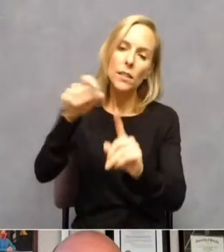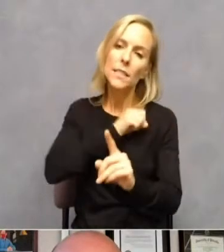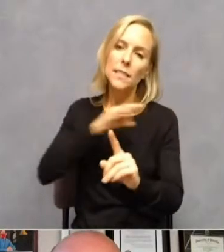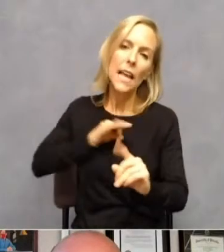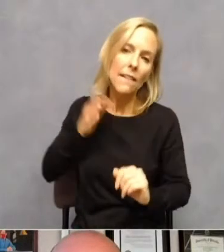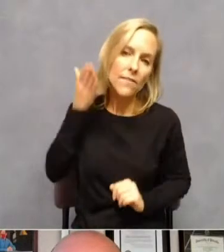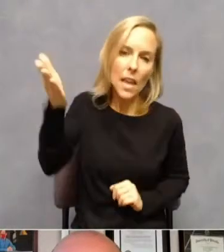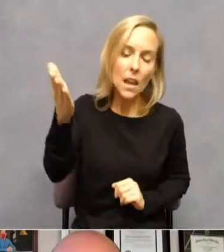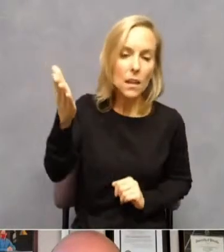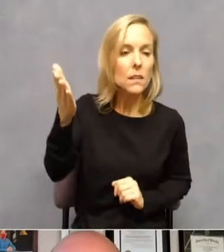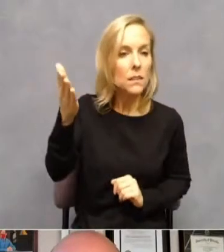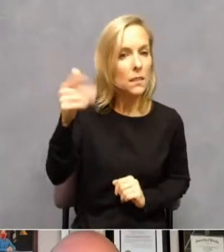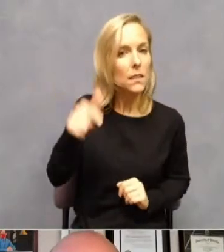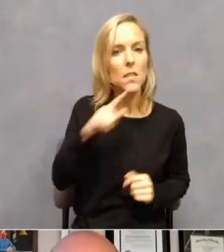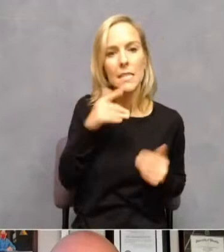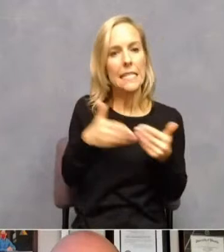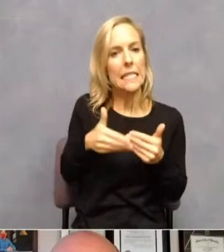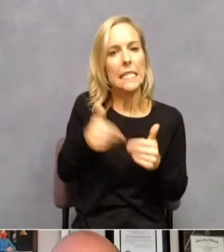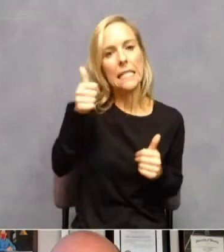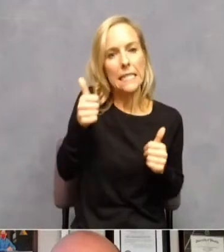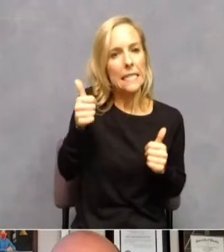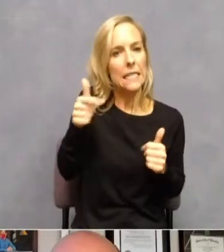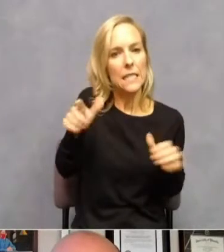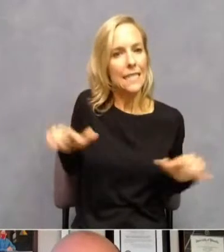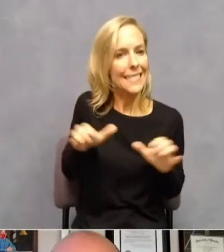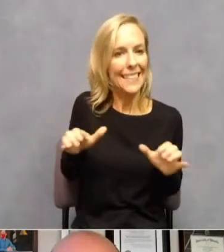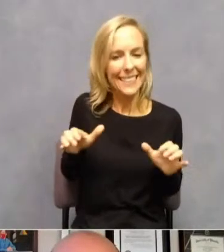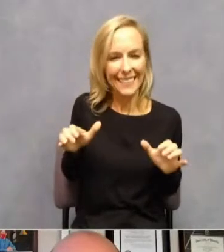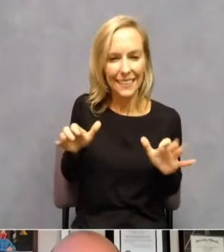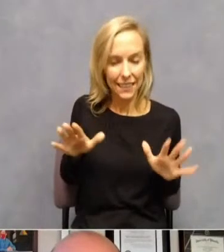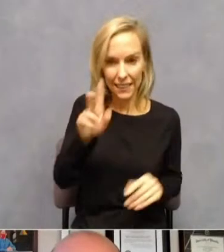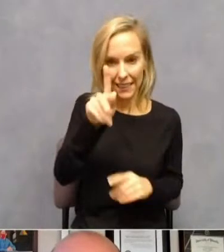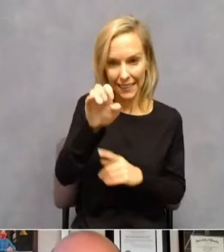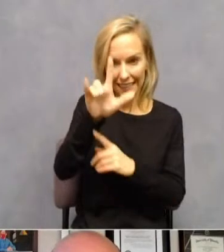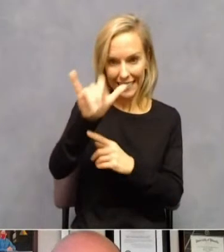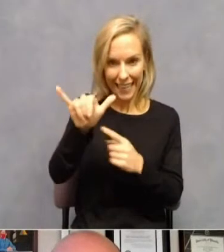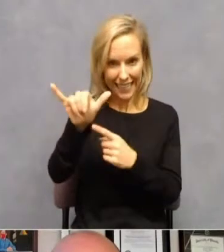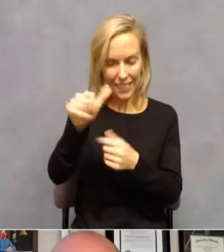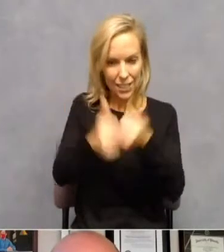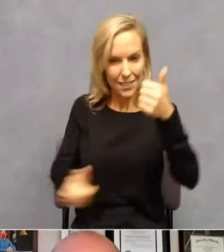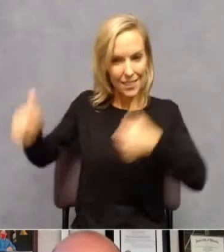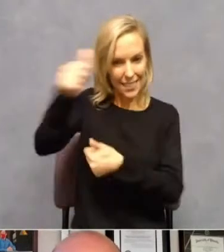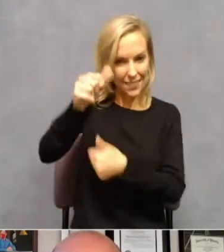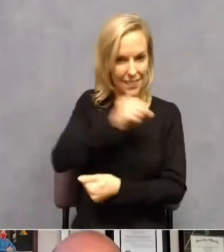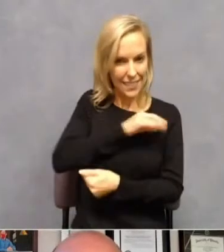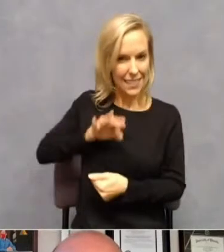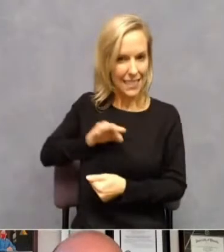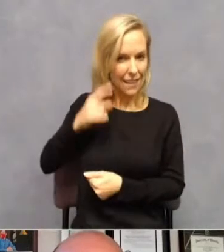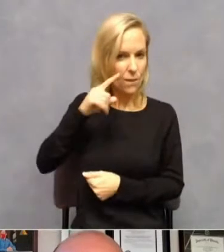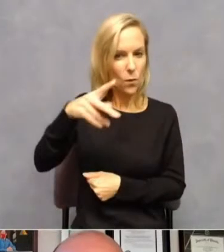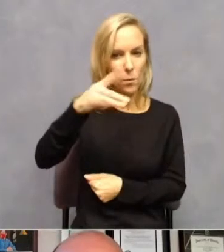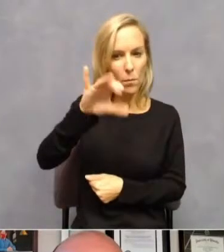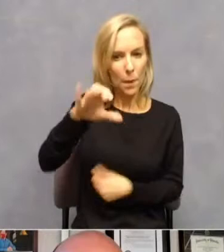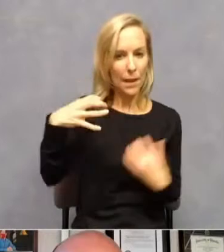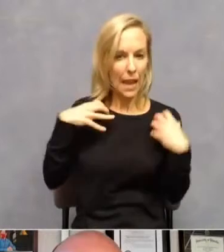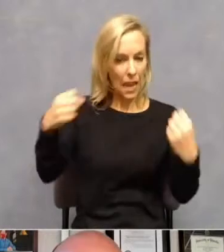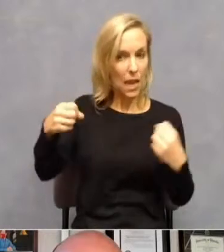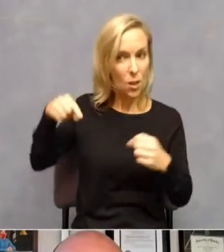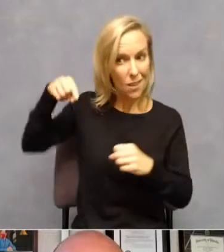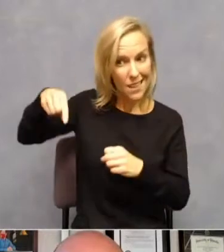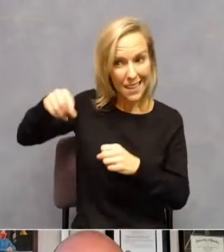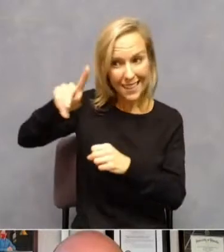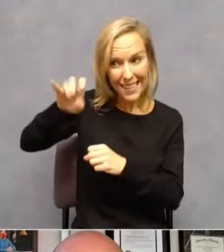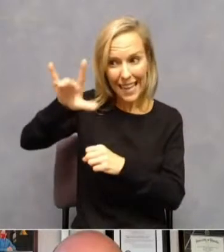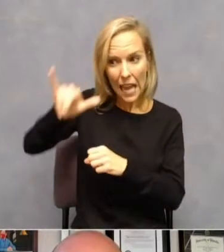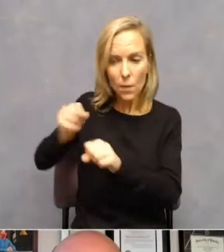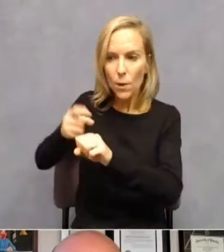this is the easiest thing she did today. But Kelly is the chief of staff for the Department for Public Health. She's the one who goes around and makes sure